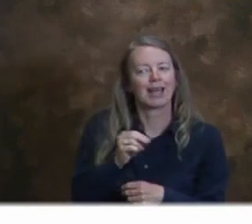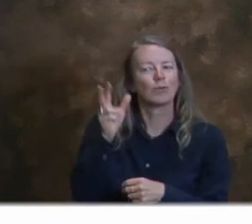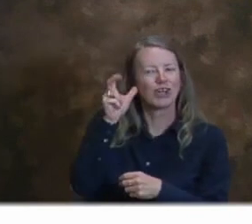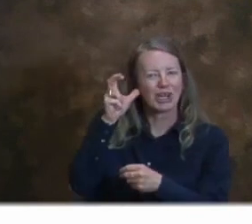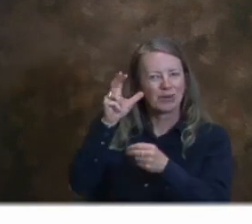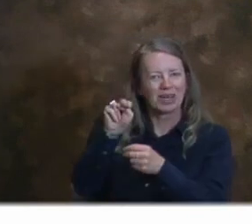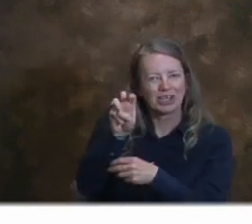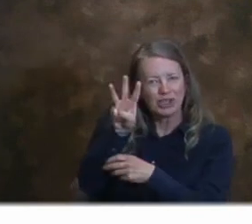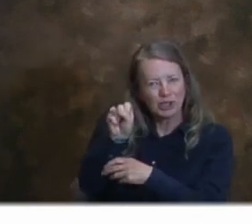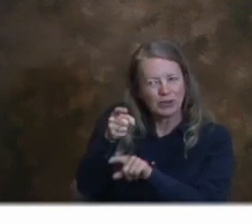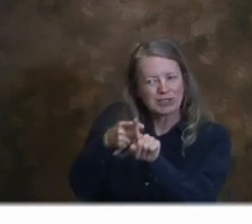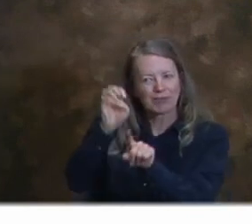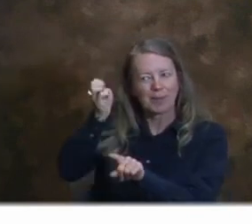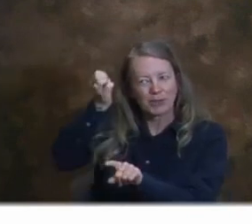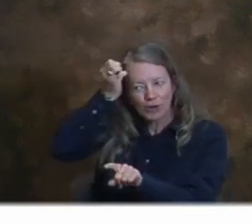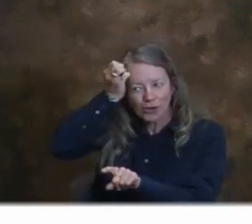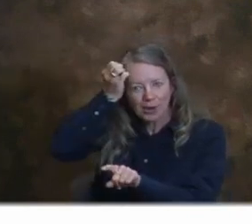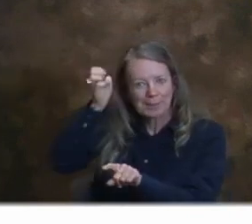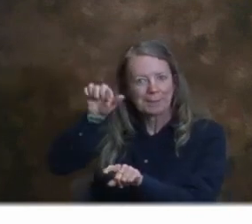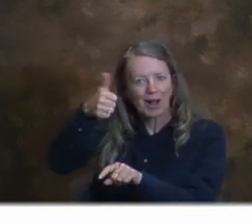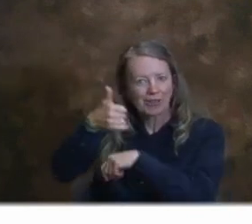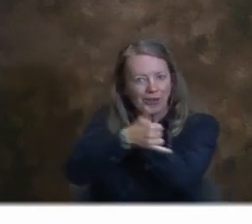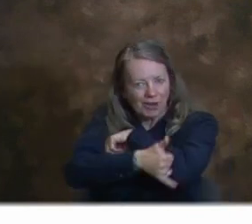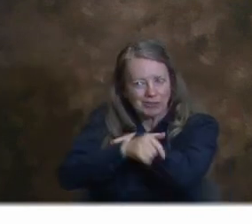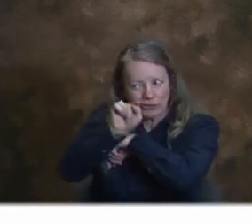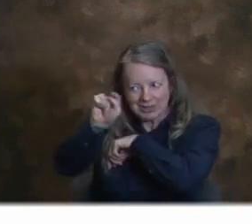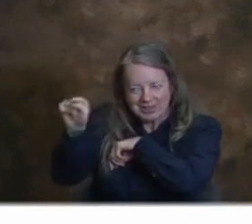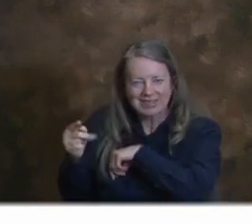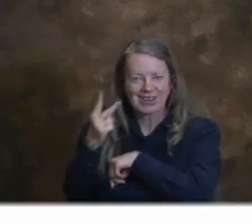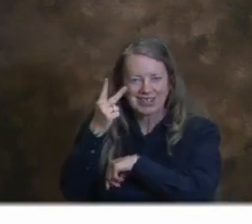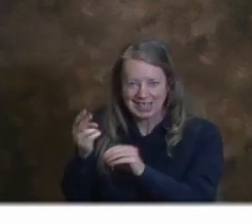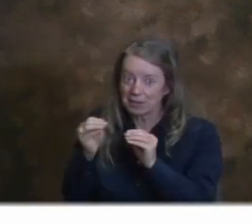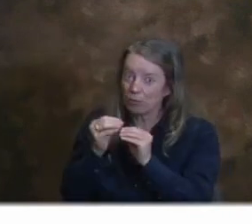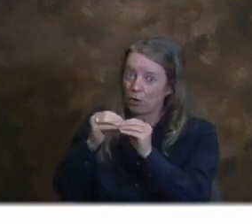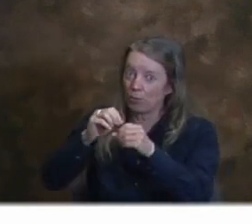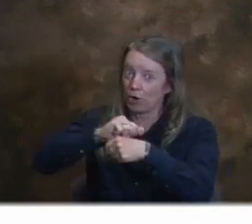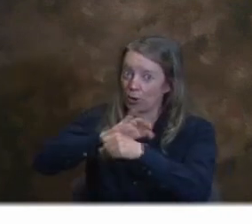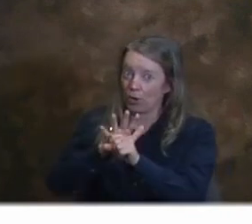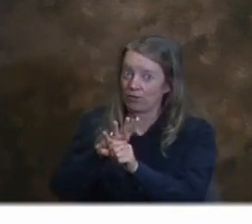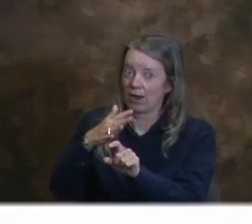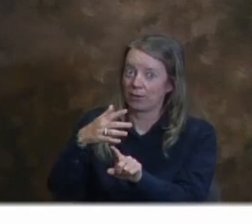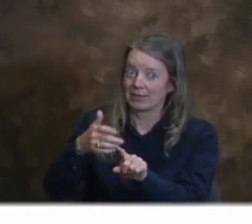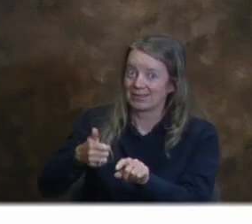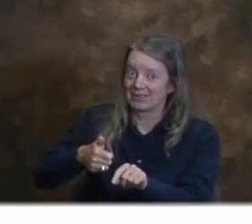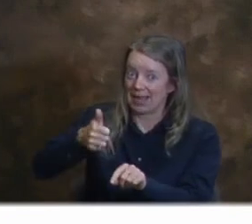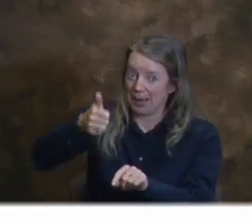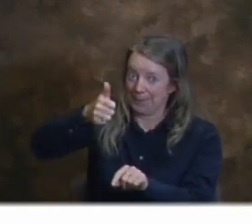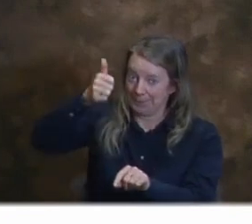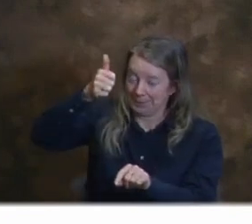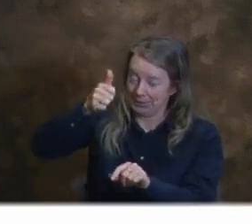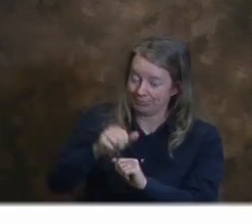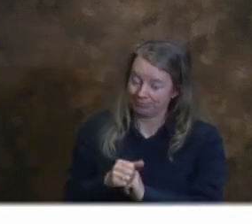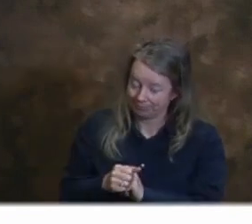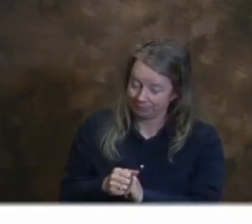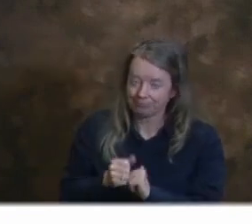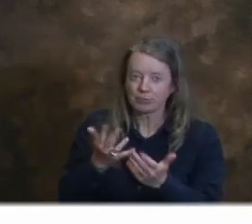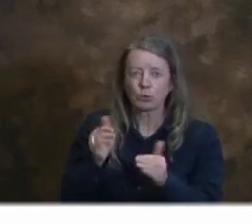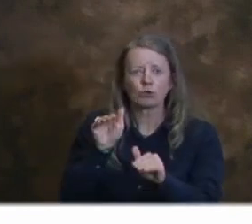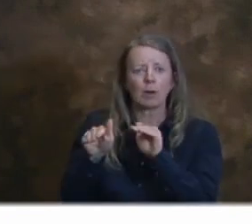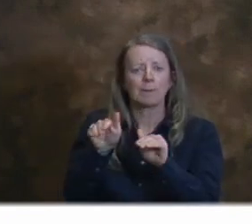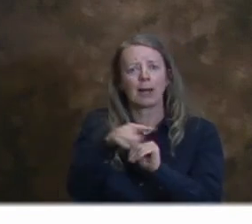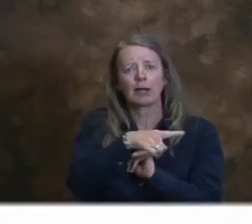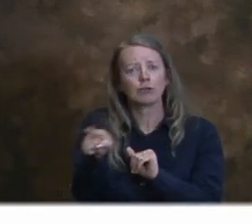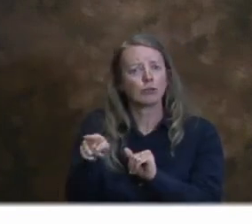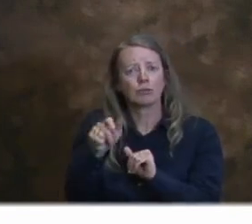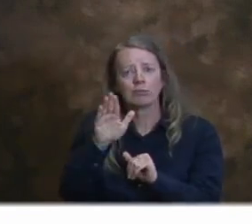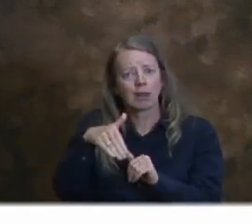other places that they are beginning to see a rise in cases, I want to remind folks that if you are missing a dose or have not started